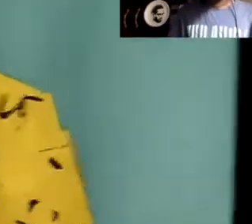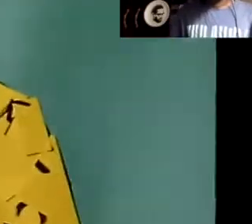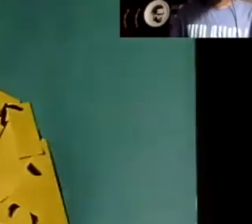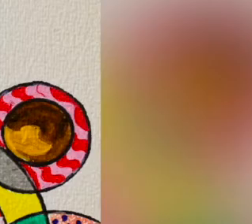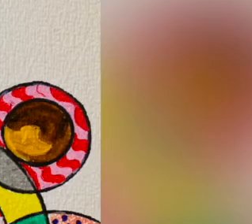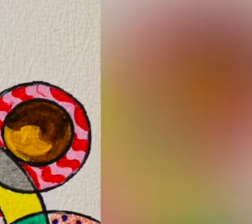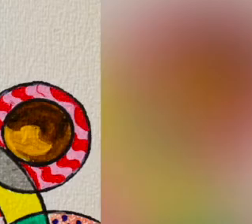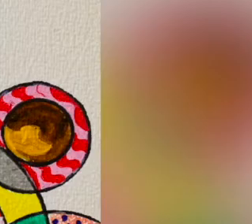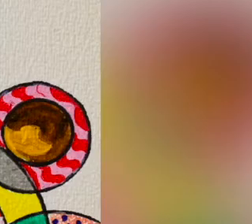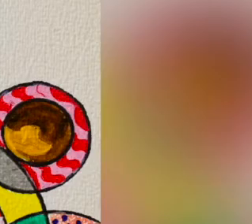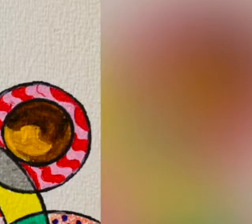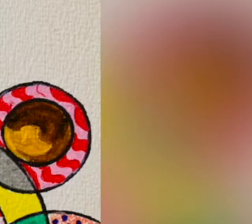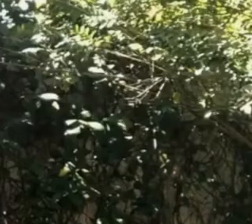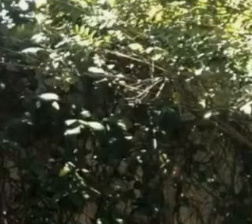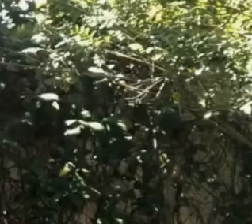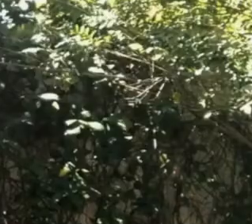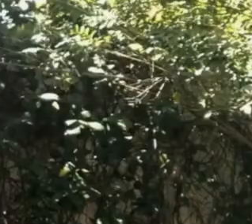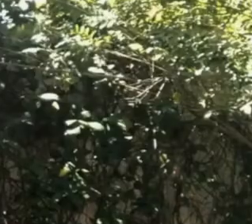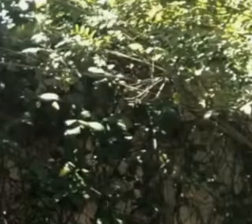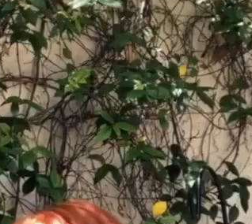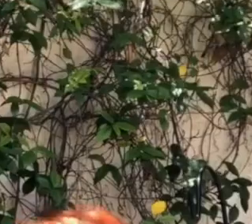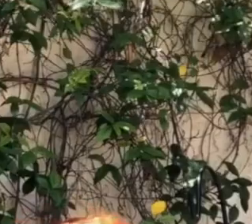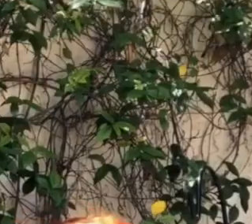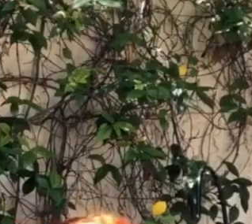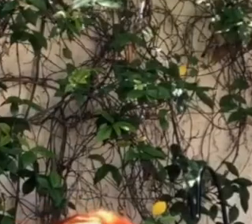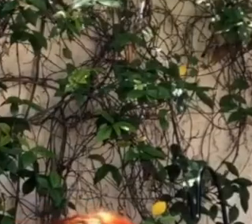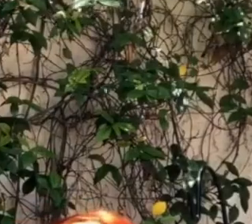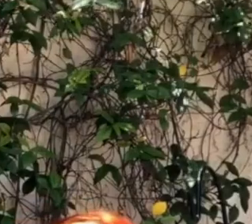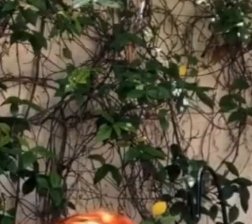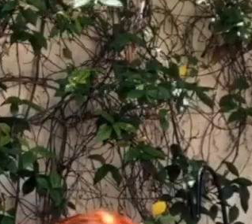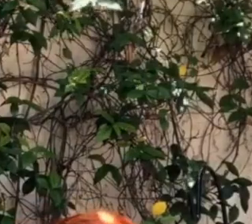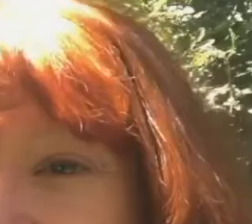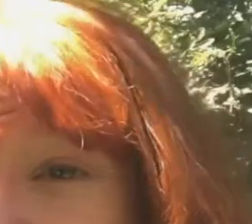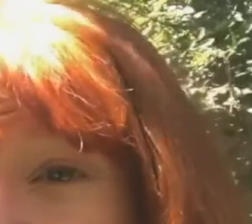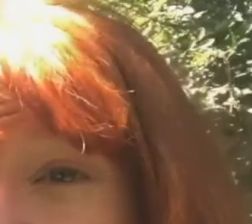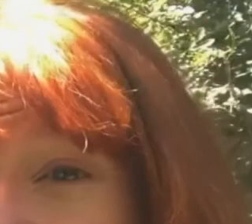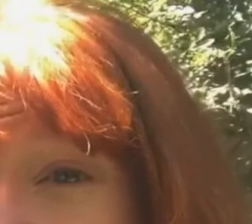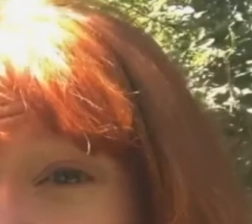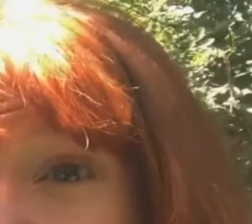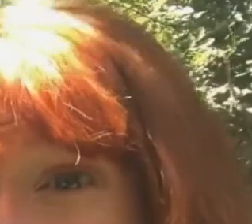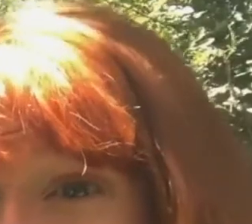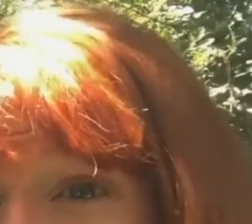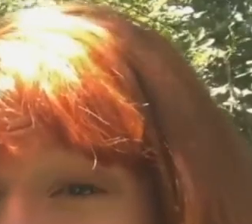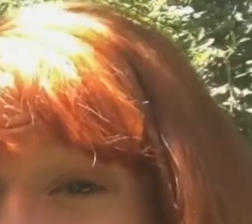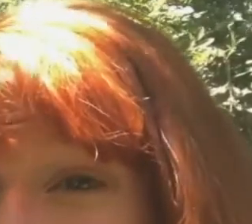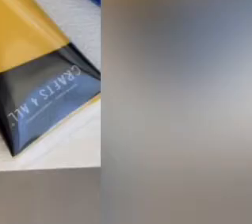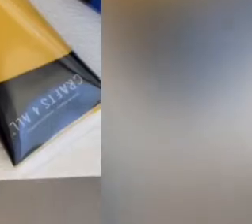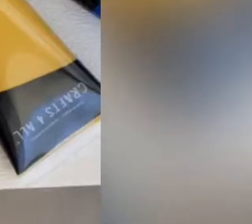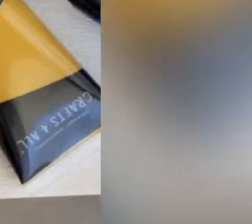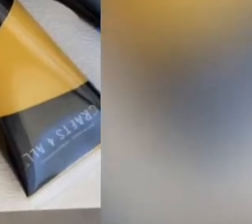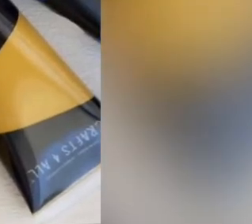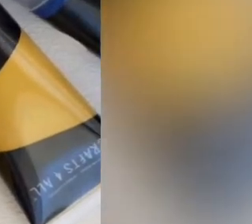of visual intelligence. Learn some ideas and skills to help kids be able to identify their emotions and share them